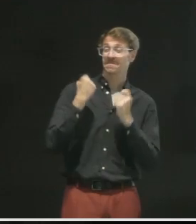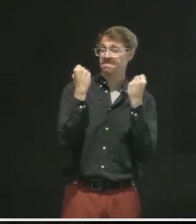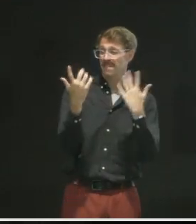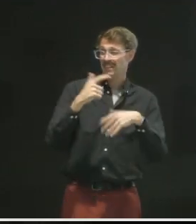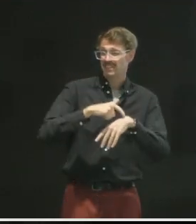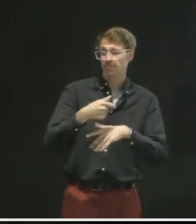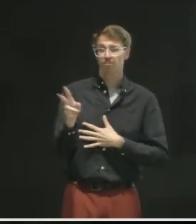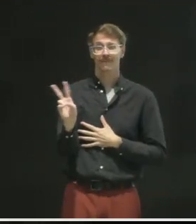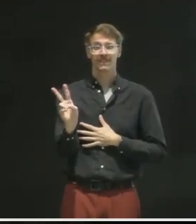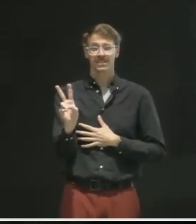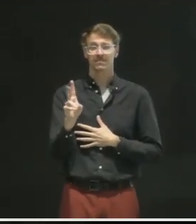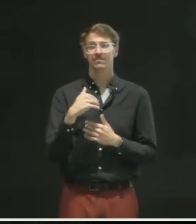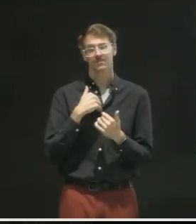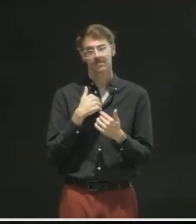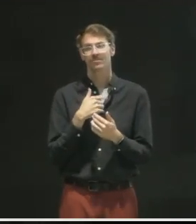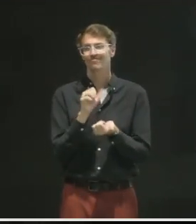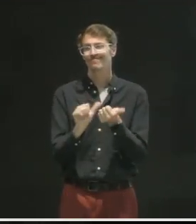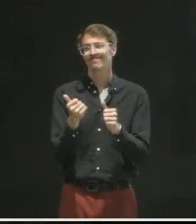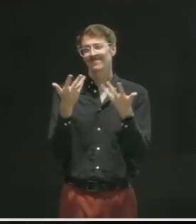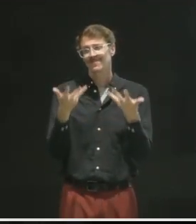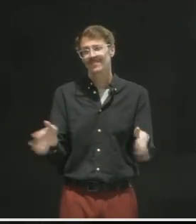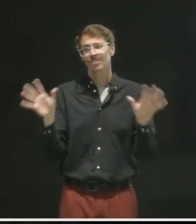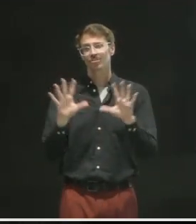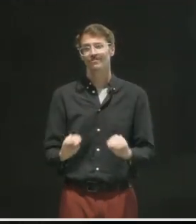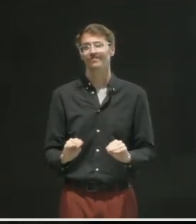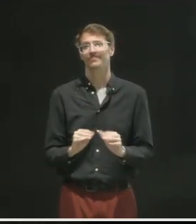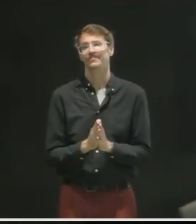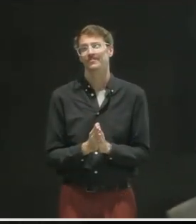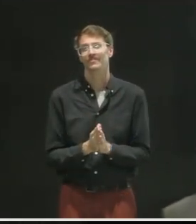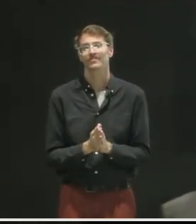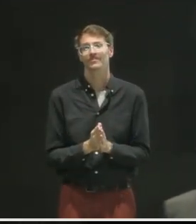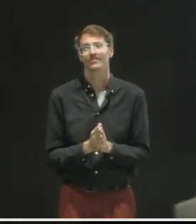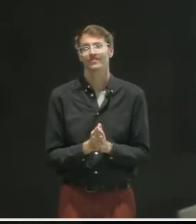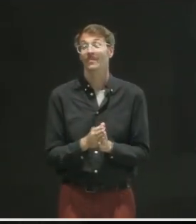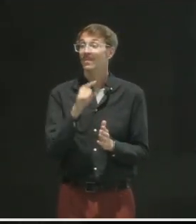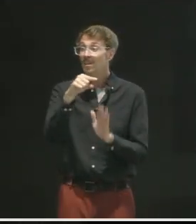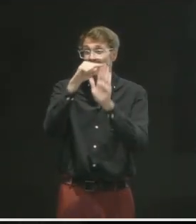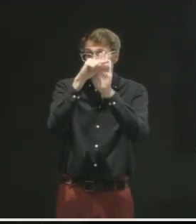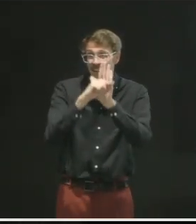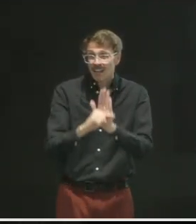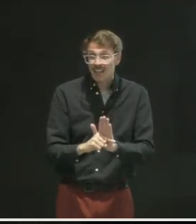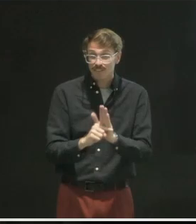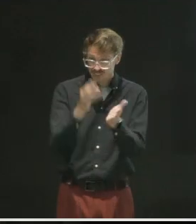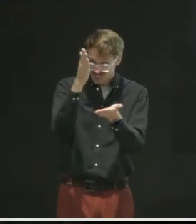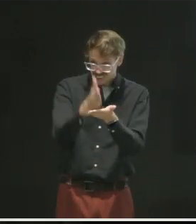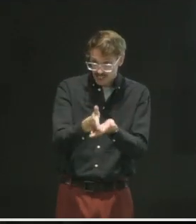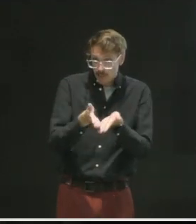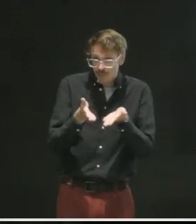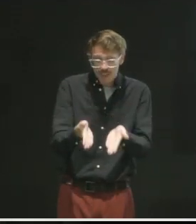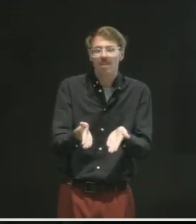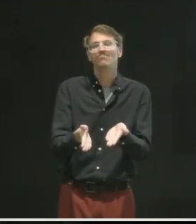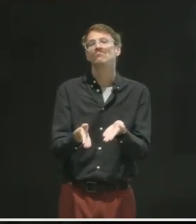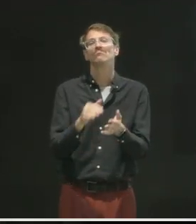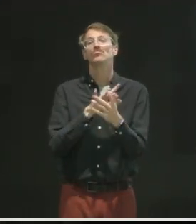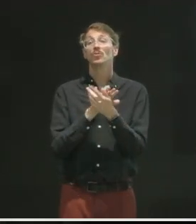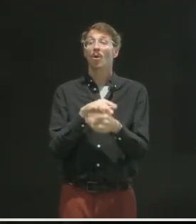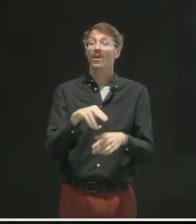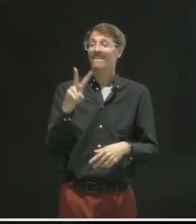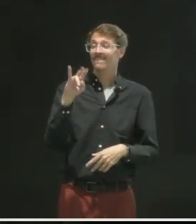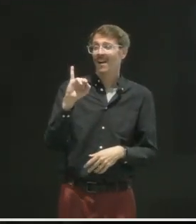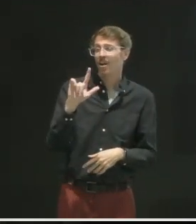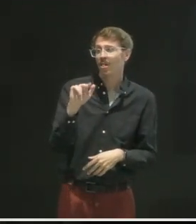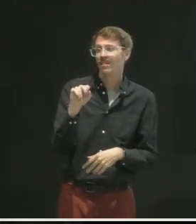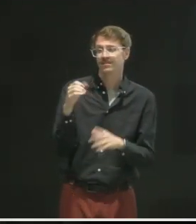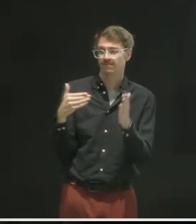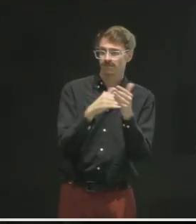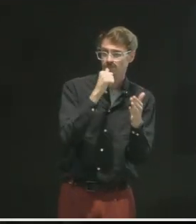their lives. The negative consequences do not stop there. Violence against women and girls also affects